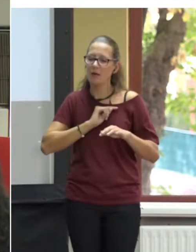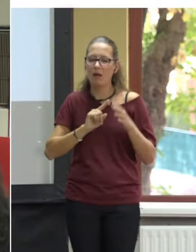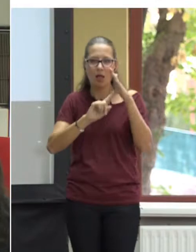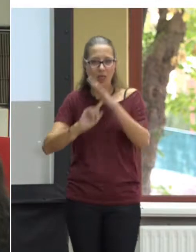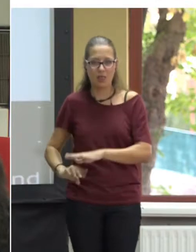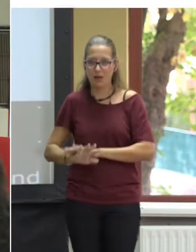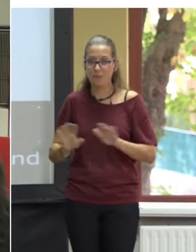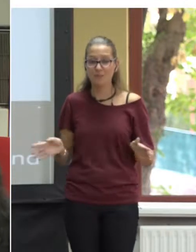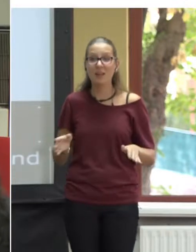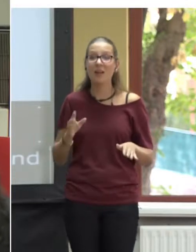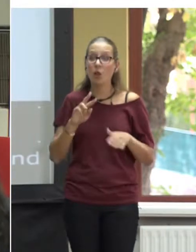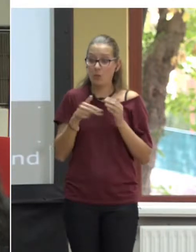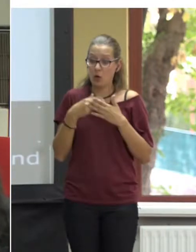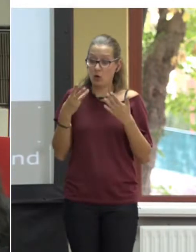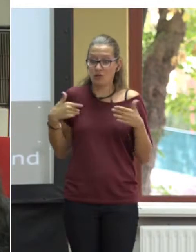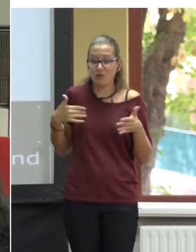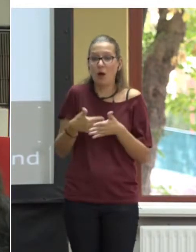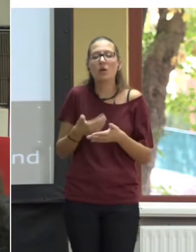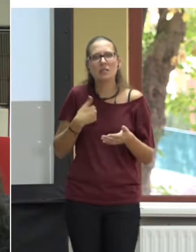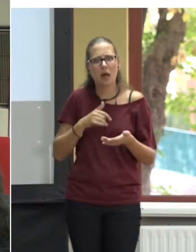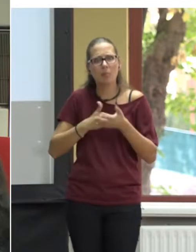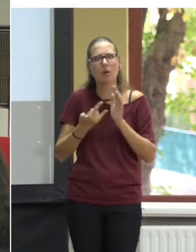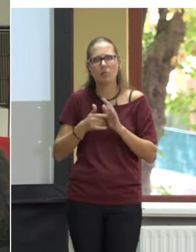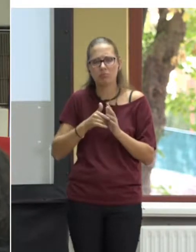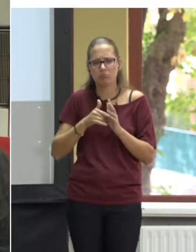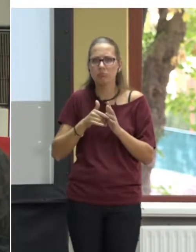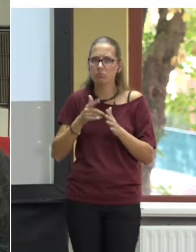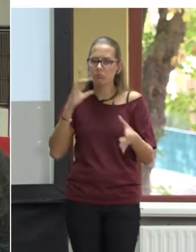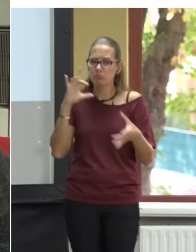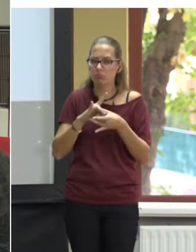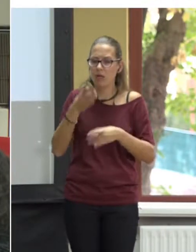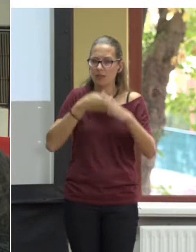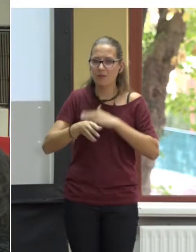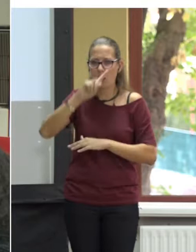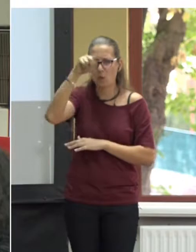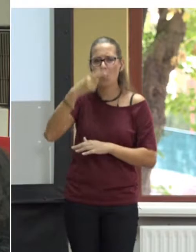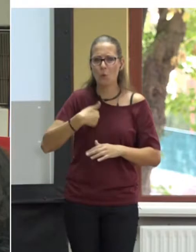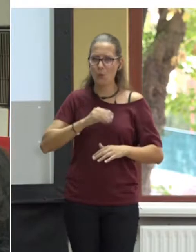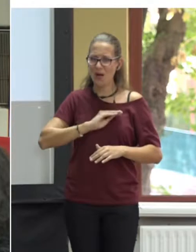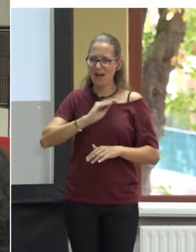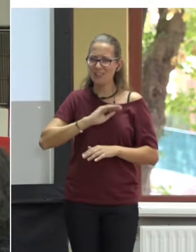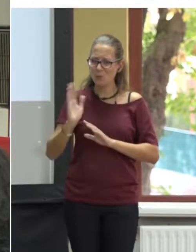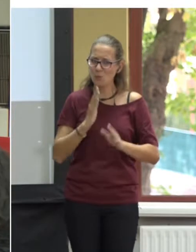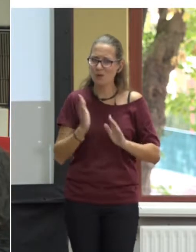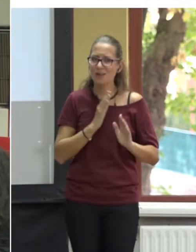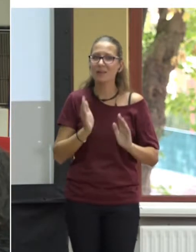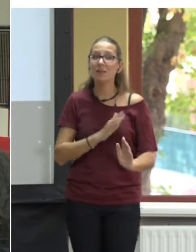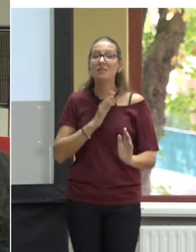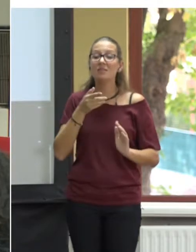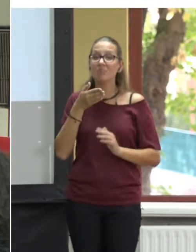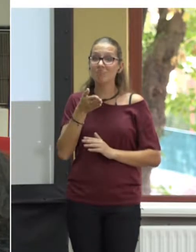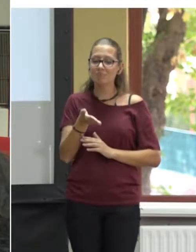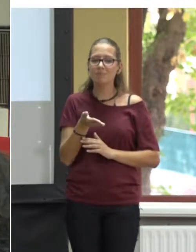up to 25%. Since 2008, many projects have been developed in terms of culture